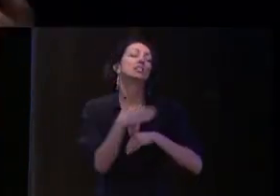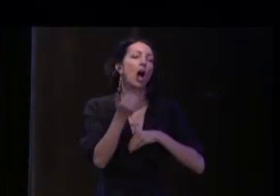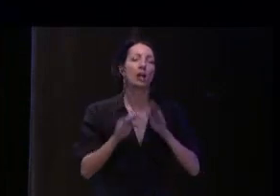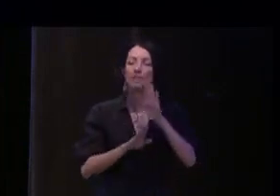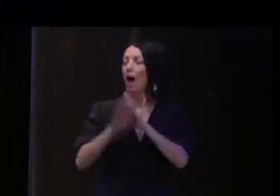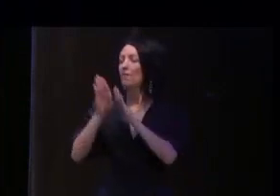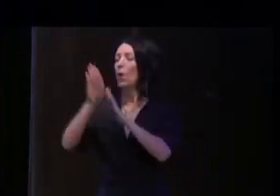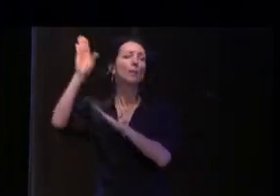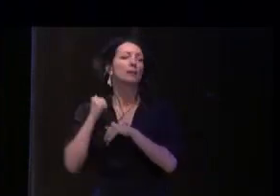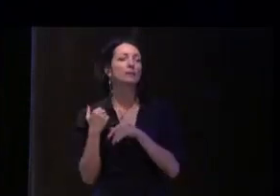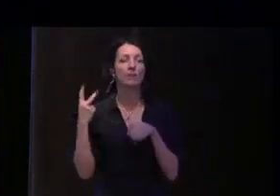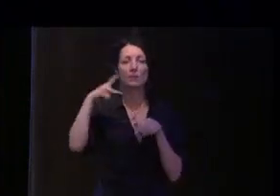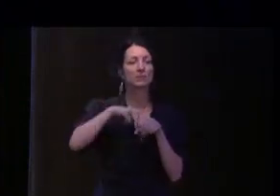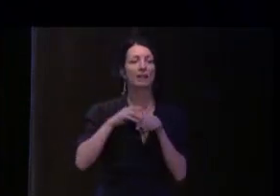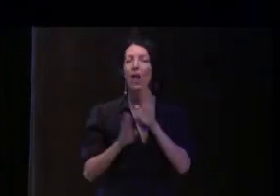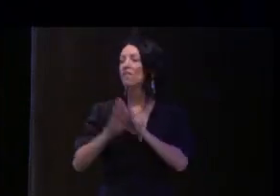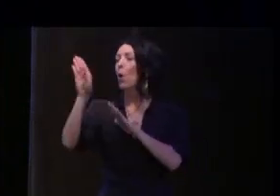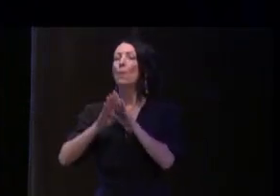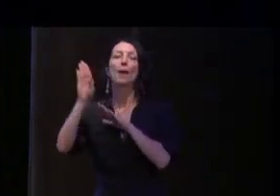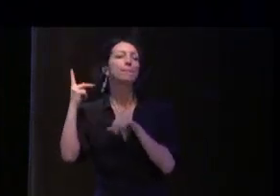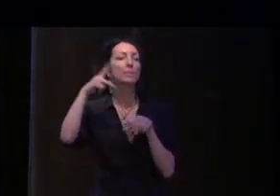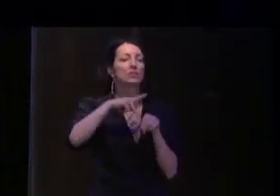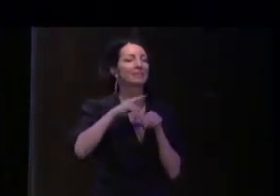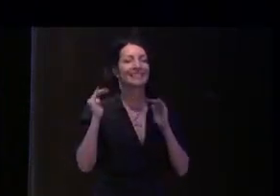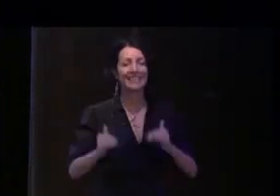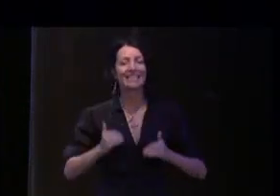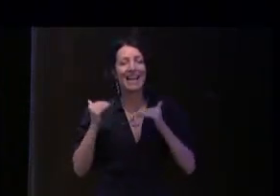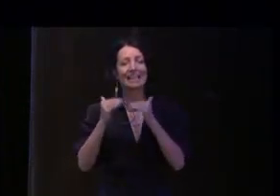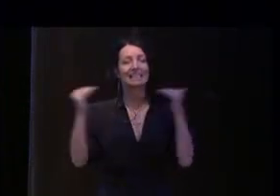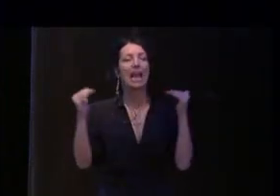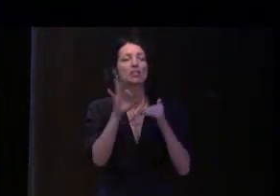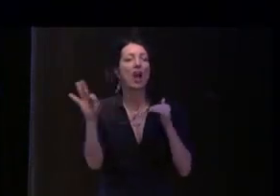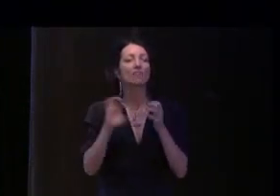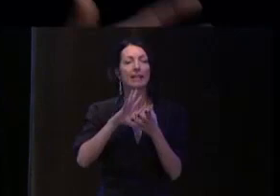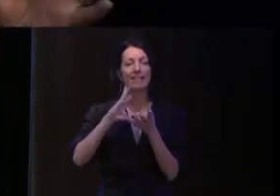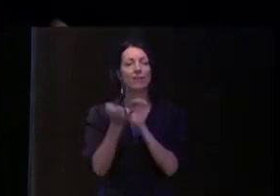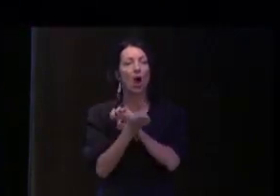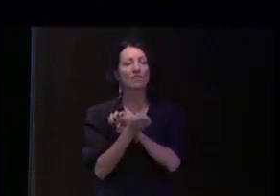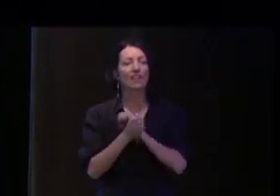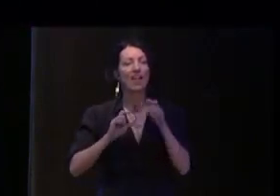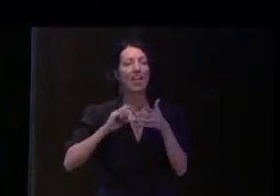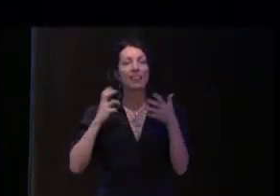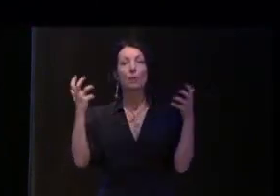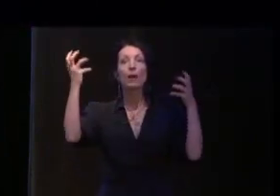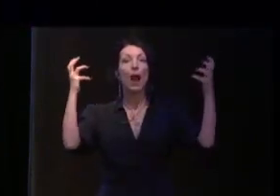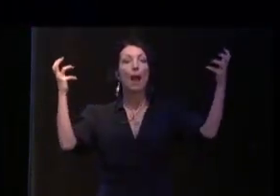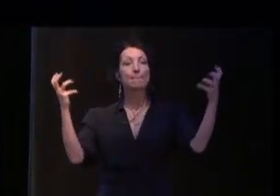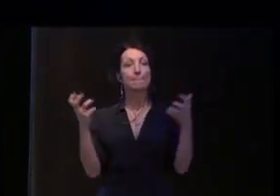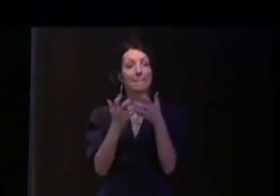of participating in our own unfolding, singing the song of participating in the next stage of our own evolution, then we are matched by